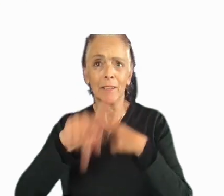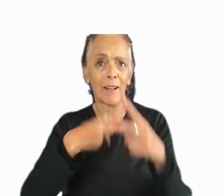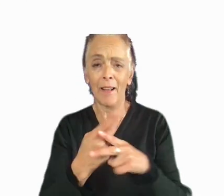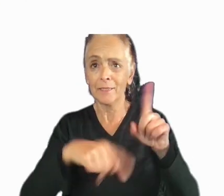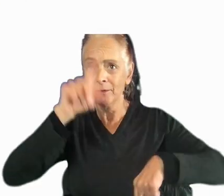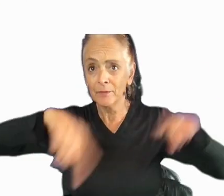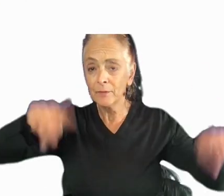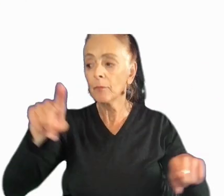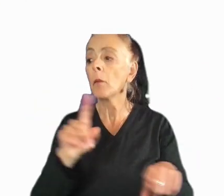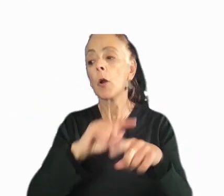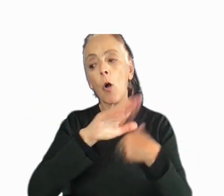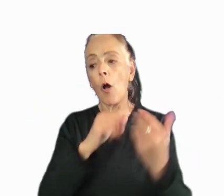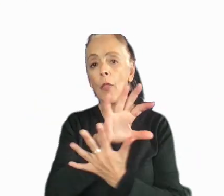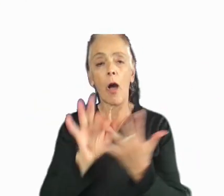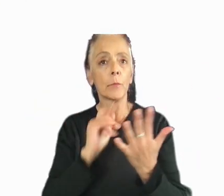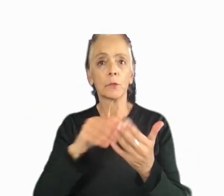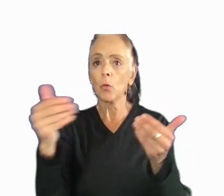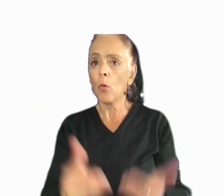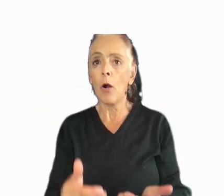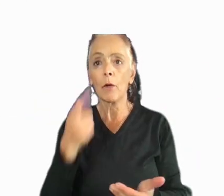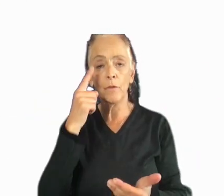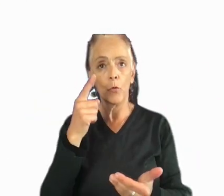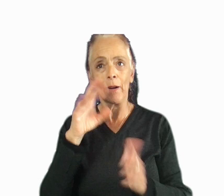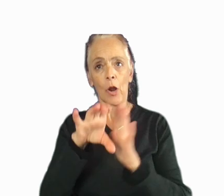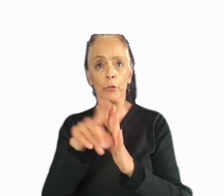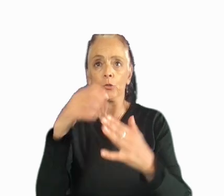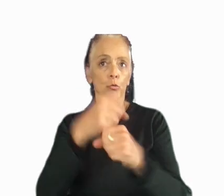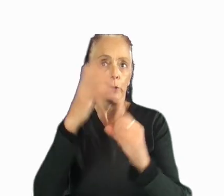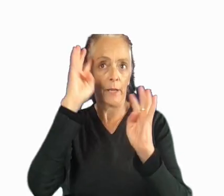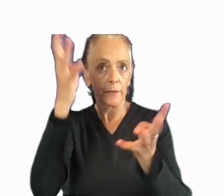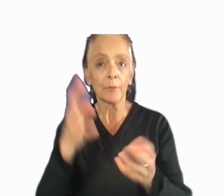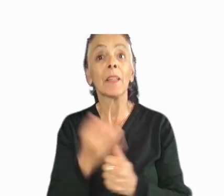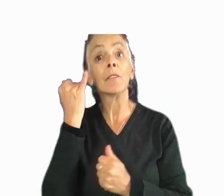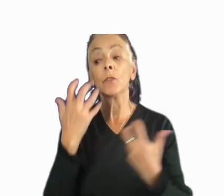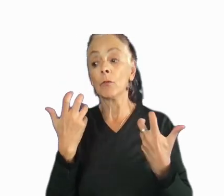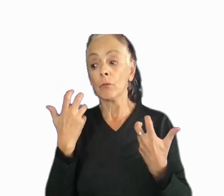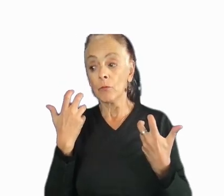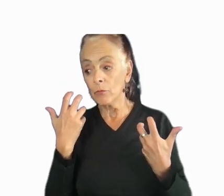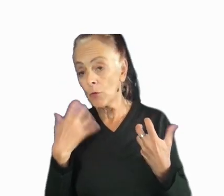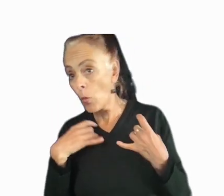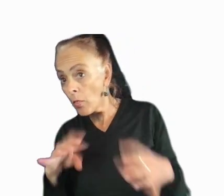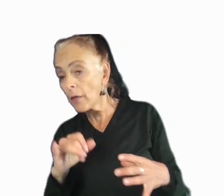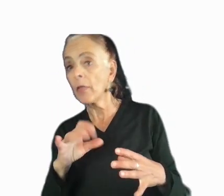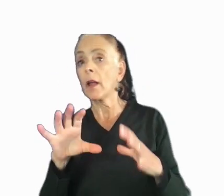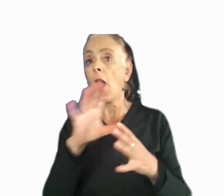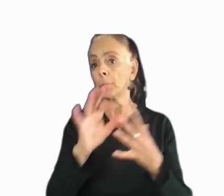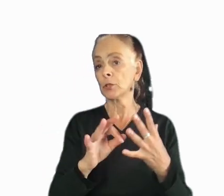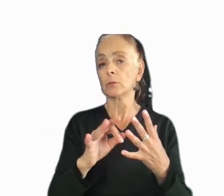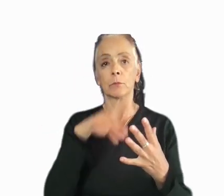However, all these options are welcome for created characters. So if people don't like that option, they don't have to wear it, and that's